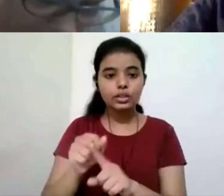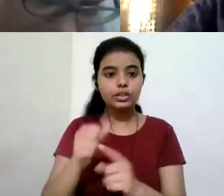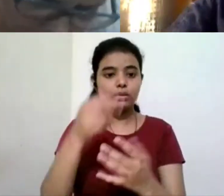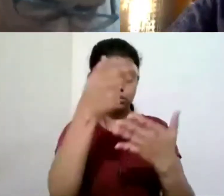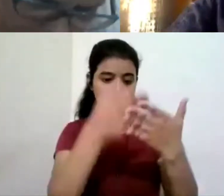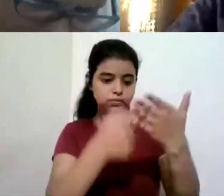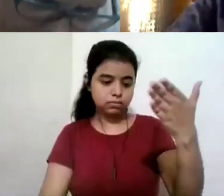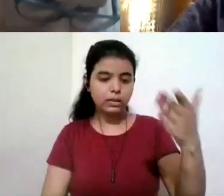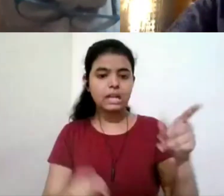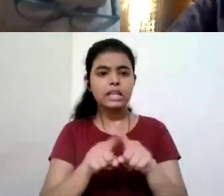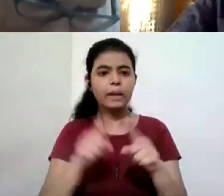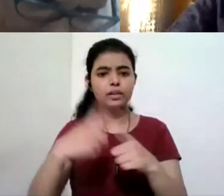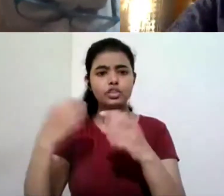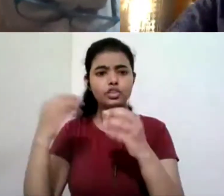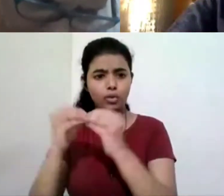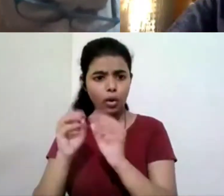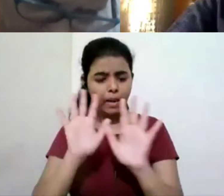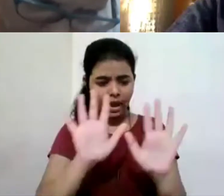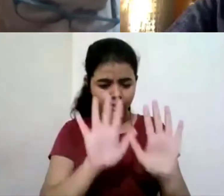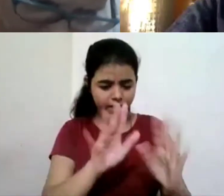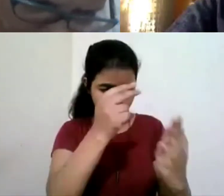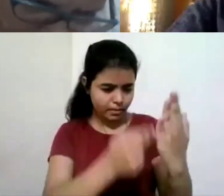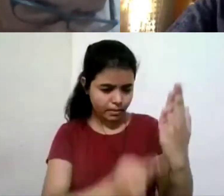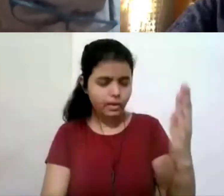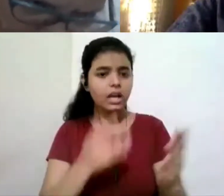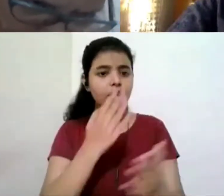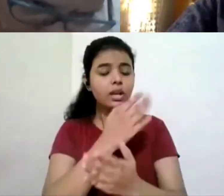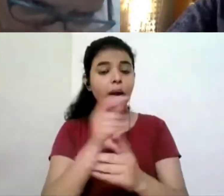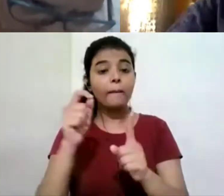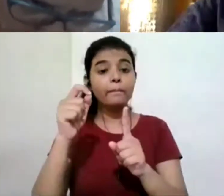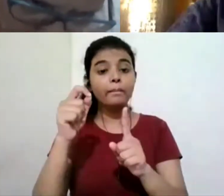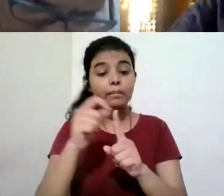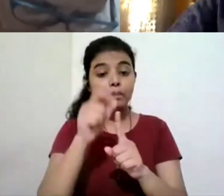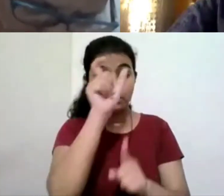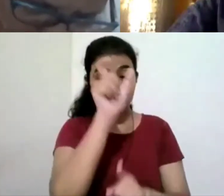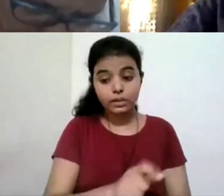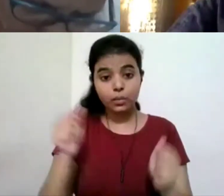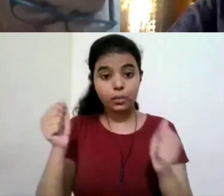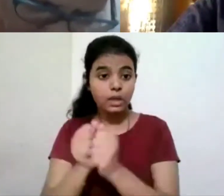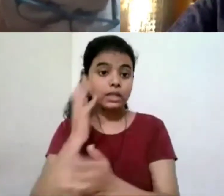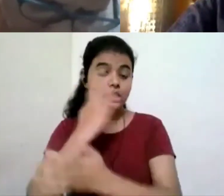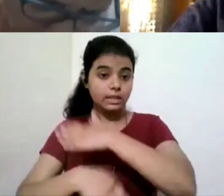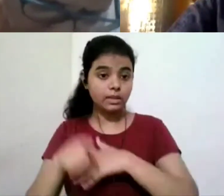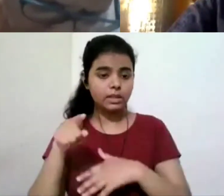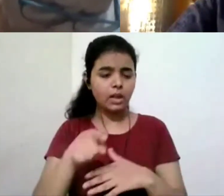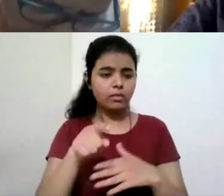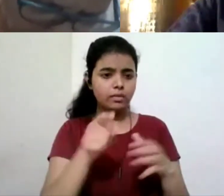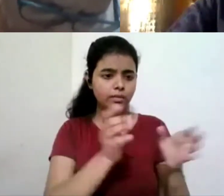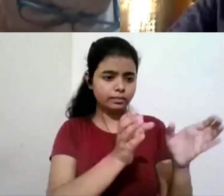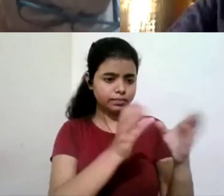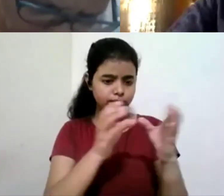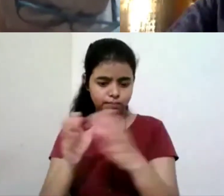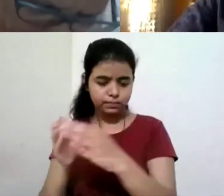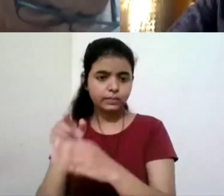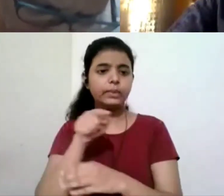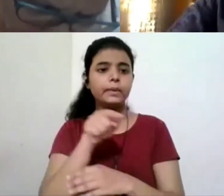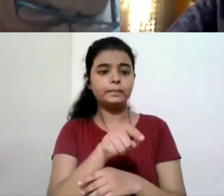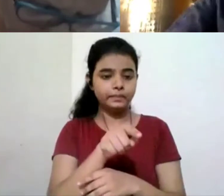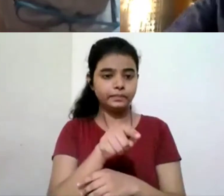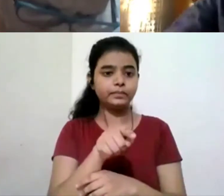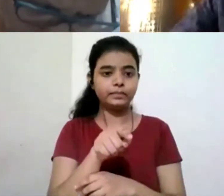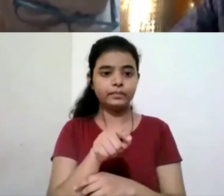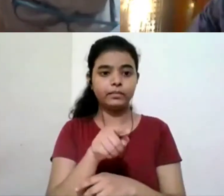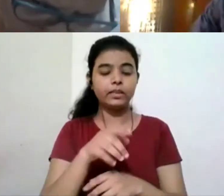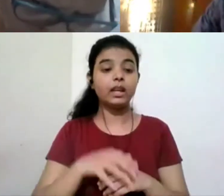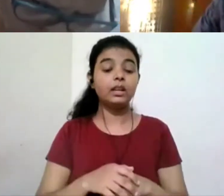jobs for persons with disabilities. And they have categorized it in so